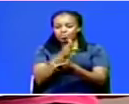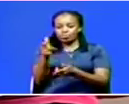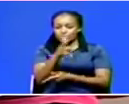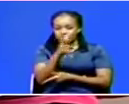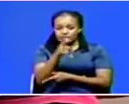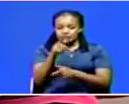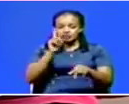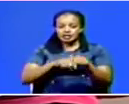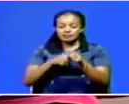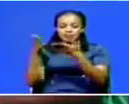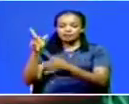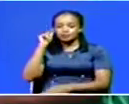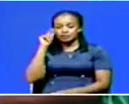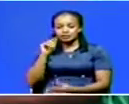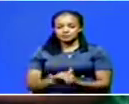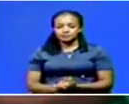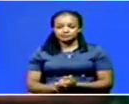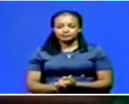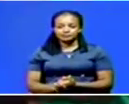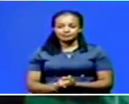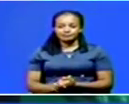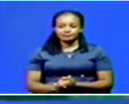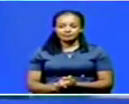Patrick Amimo reports. All right.